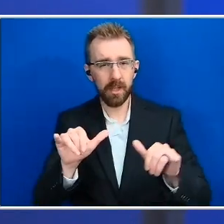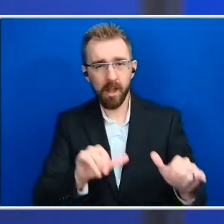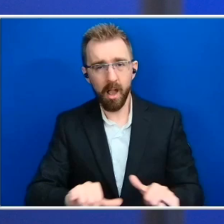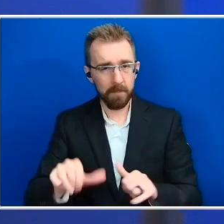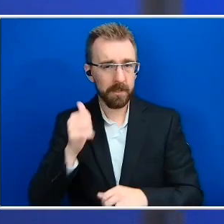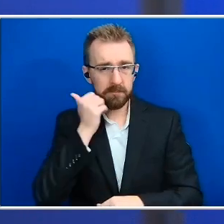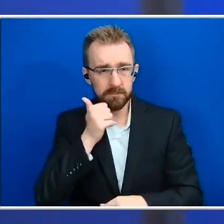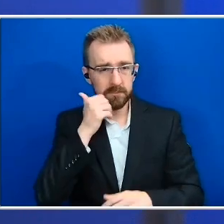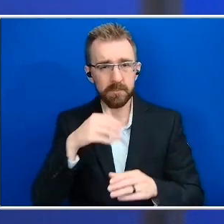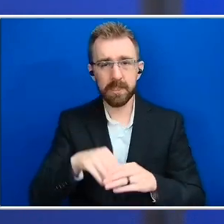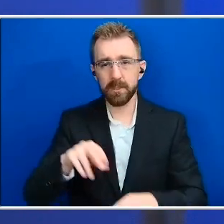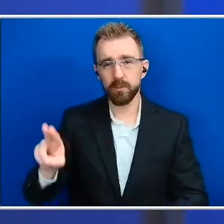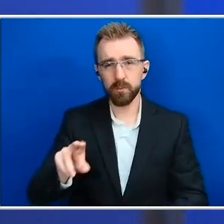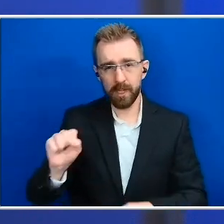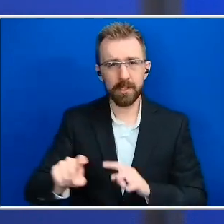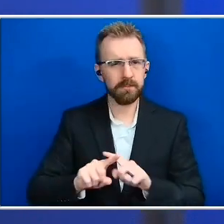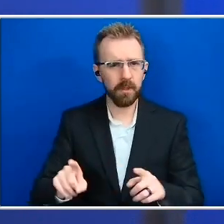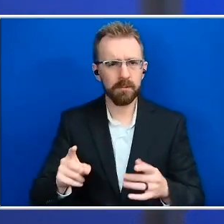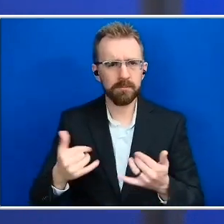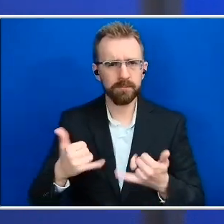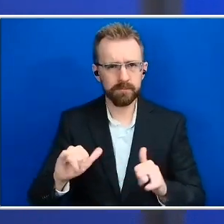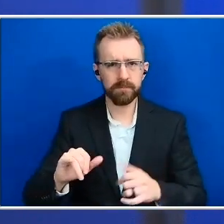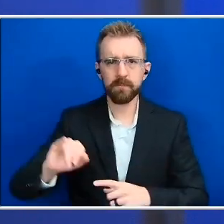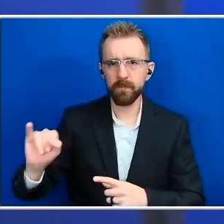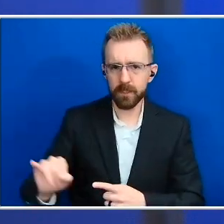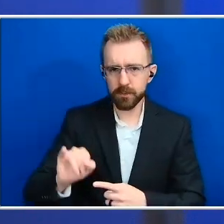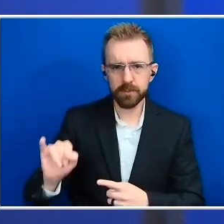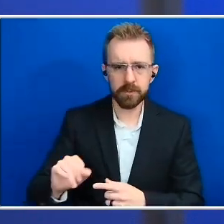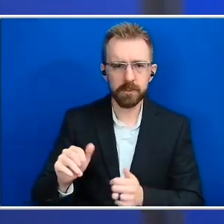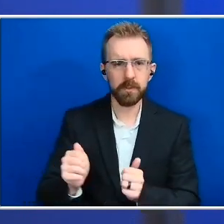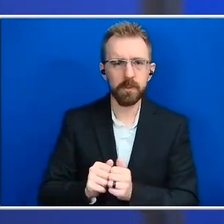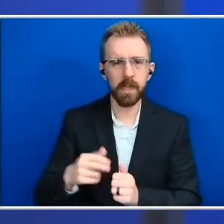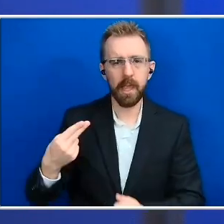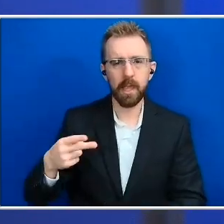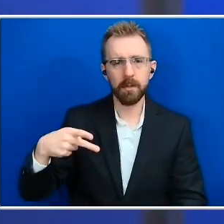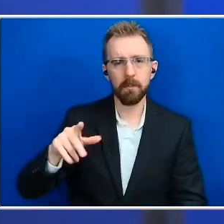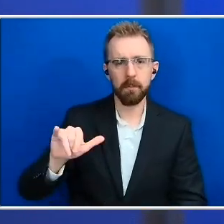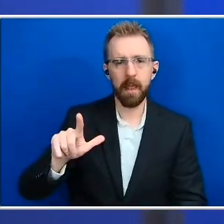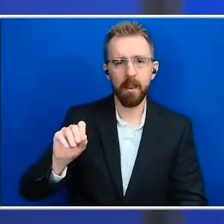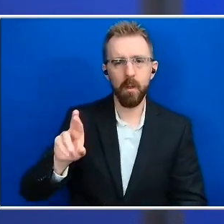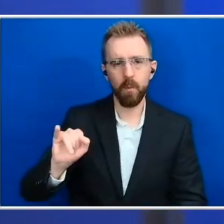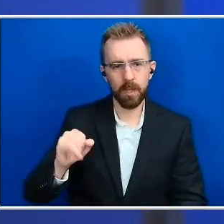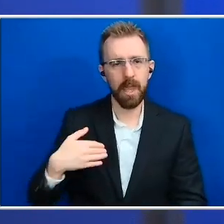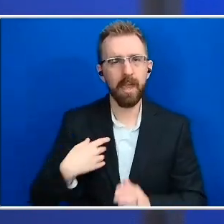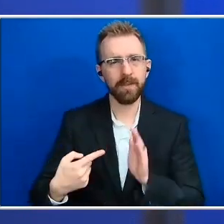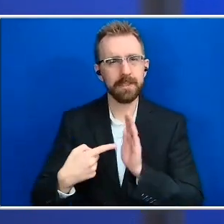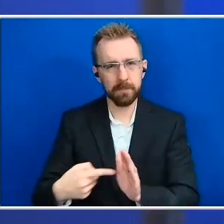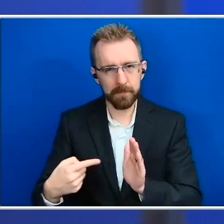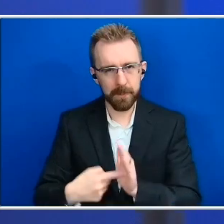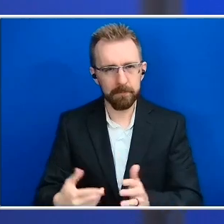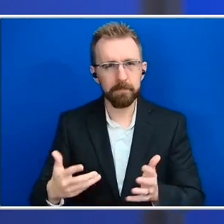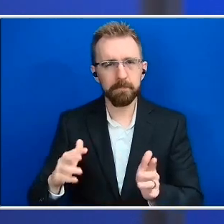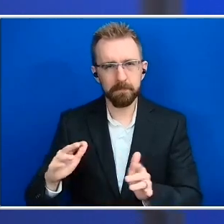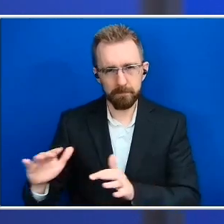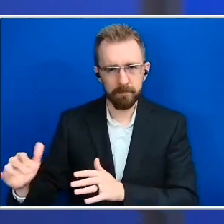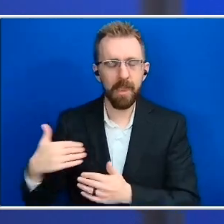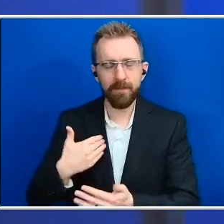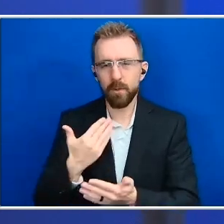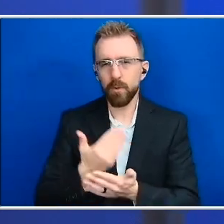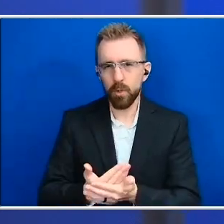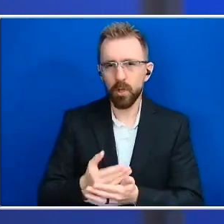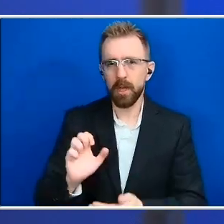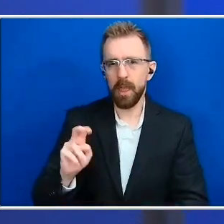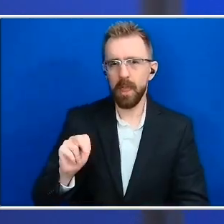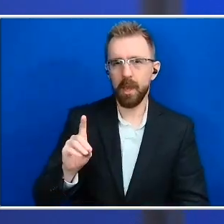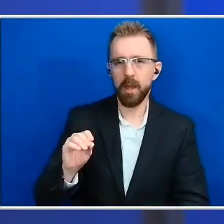still, infection with H. pylori, and when you have the symptoms, have a good endoscopic examination to find